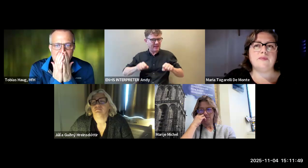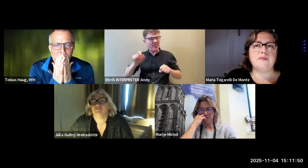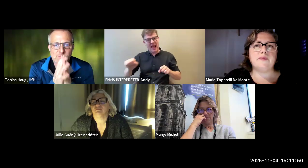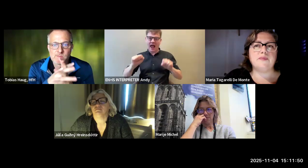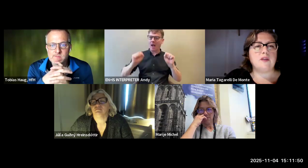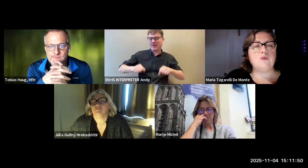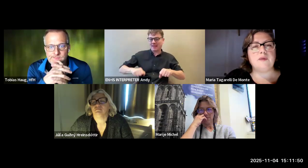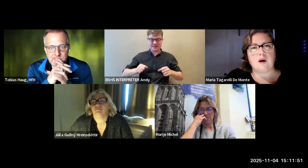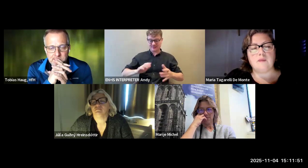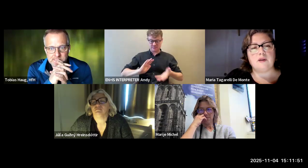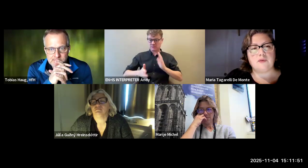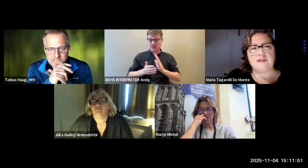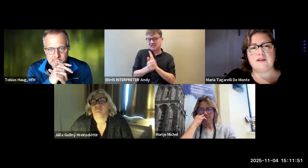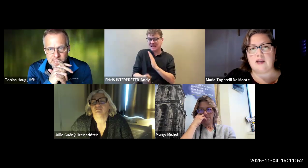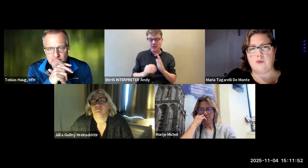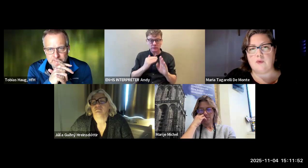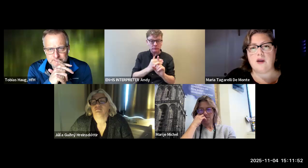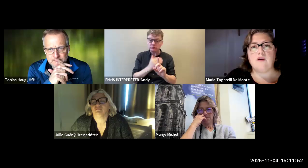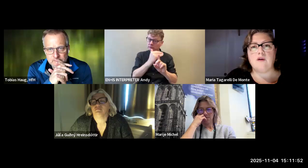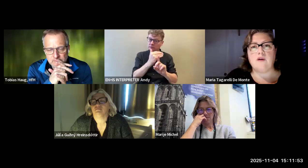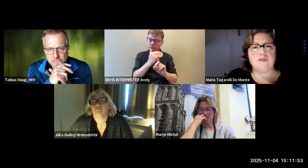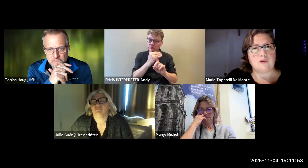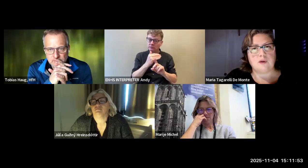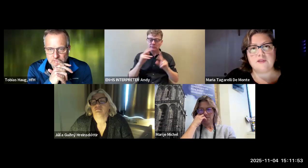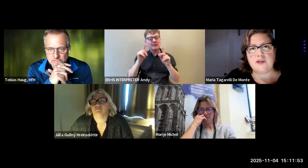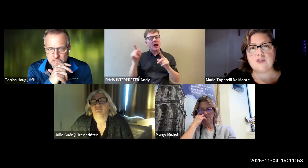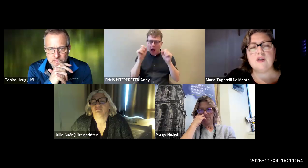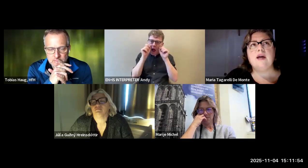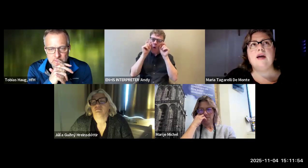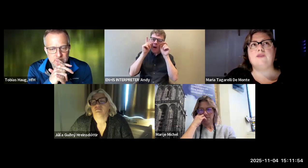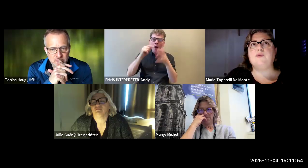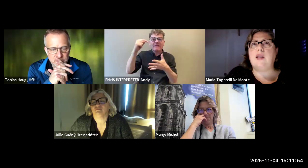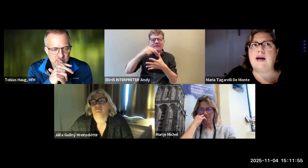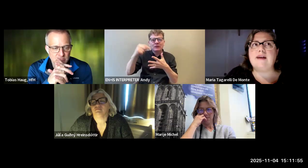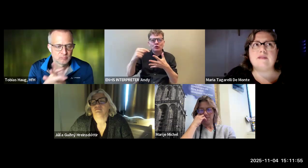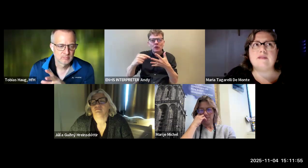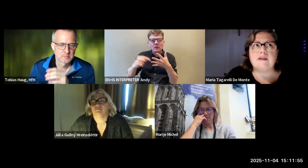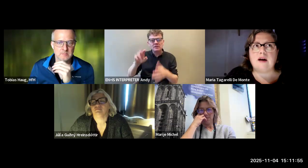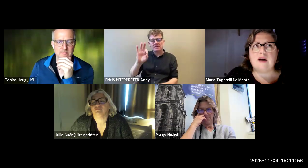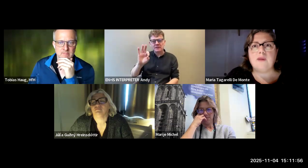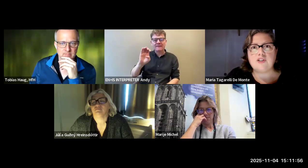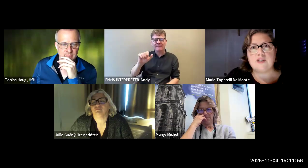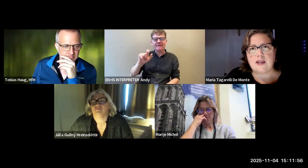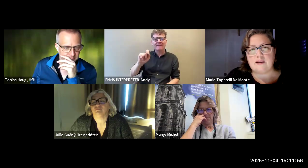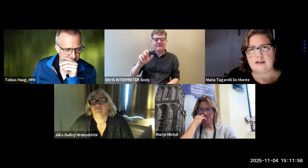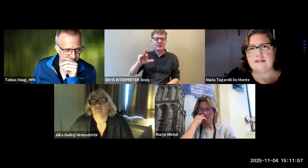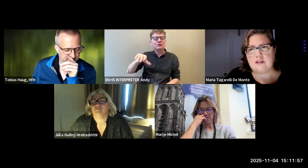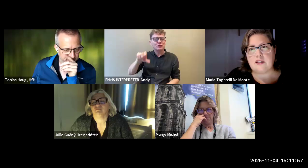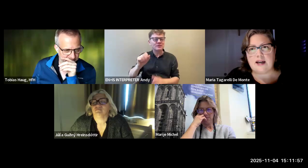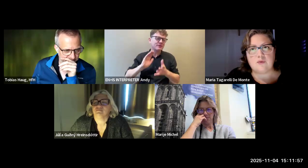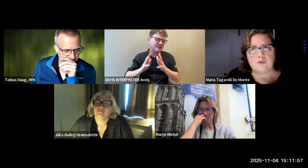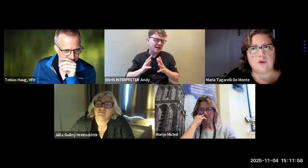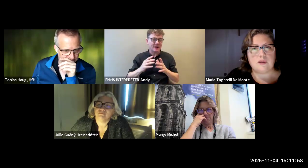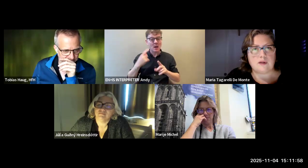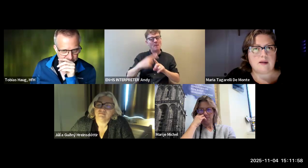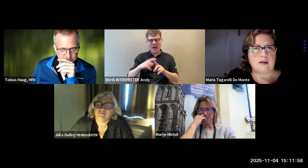So they do become increasingly aware of the features under observation, as well as how much they